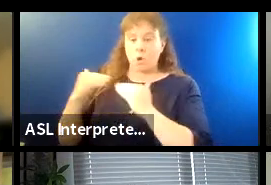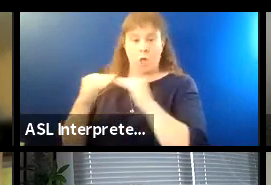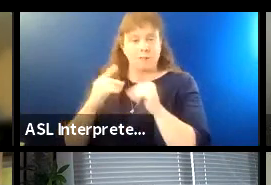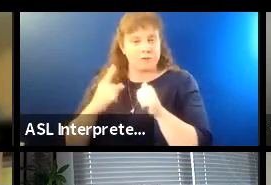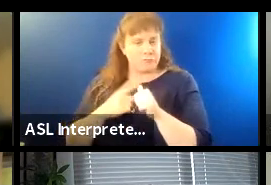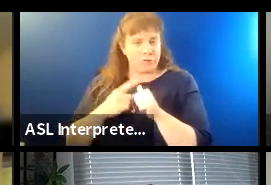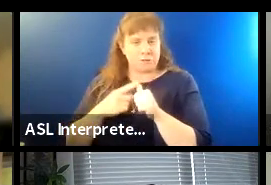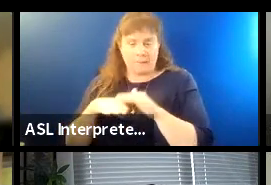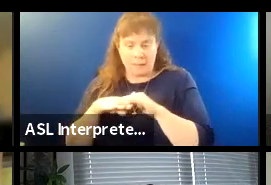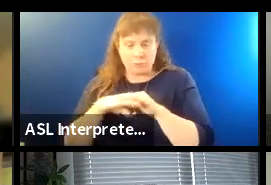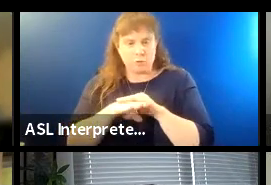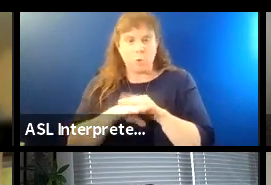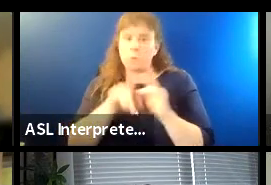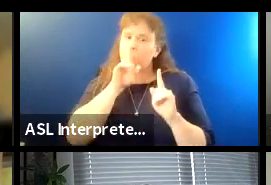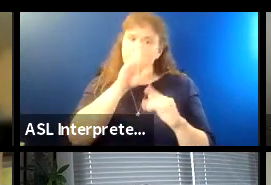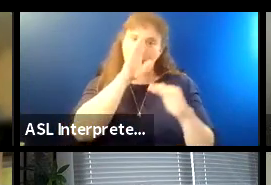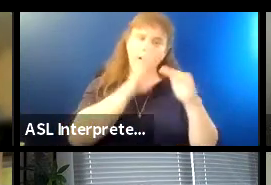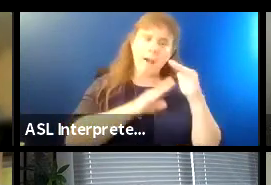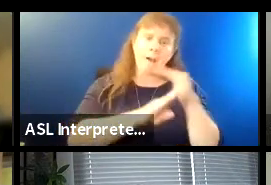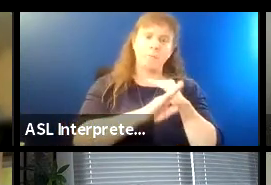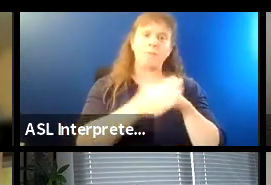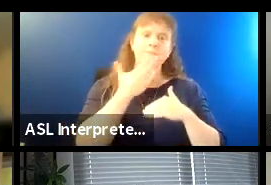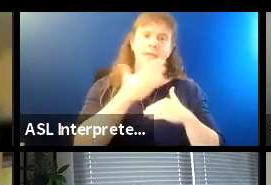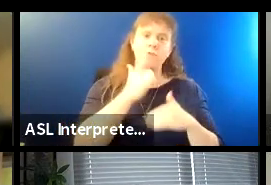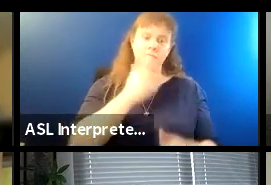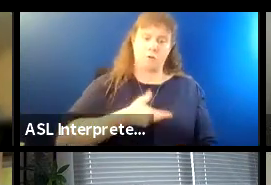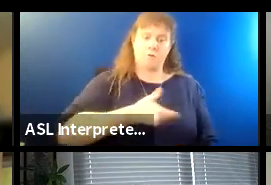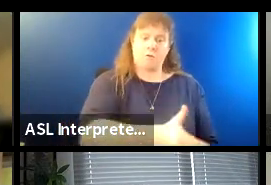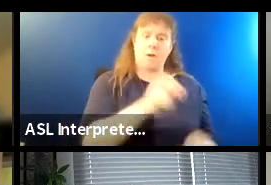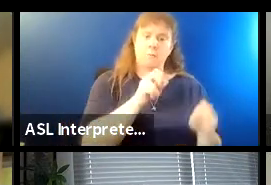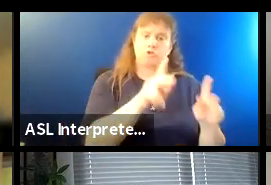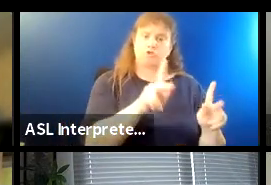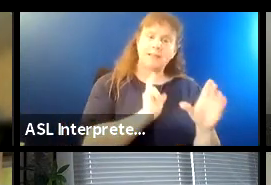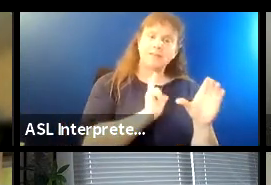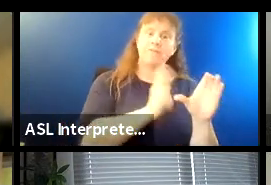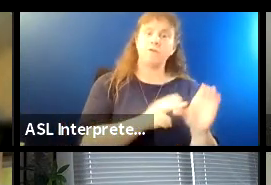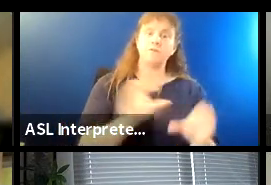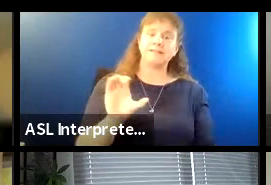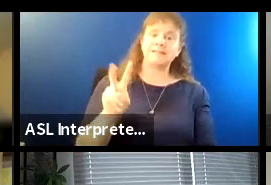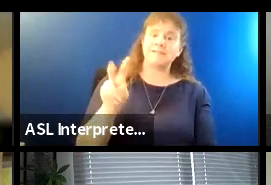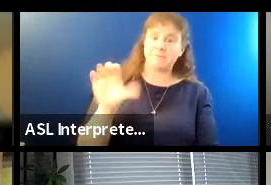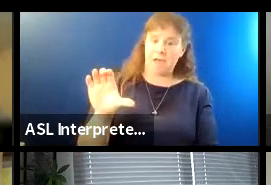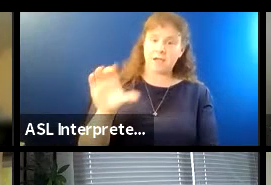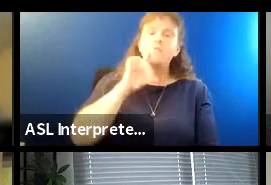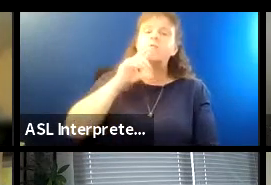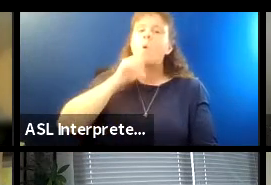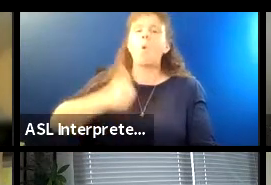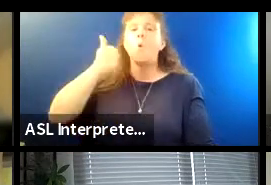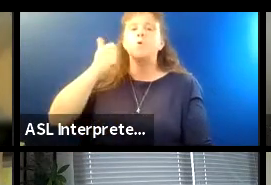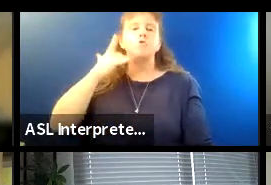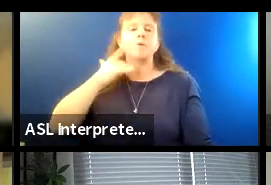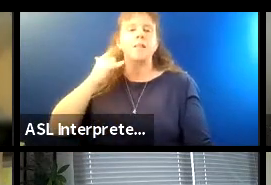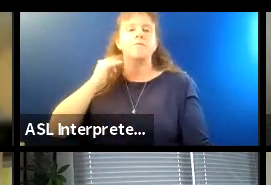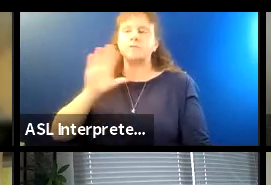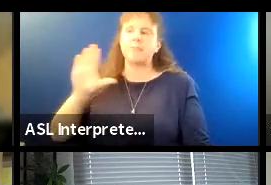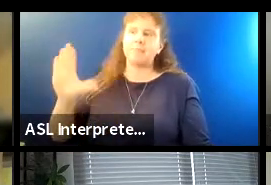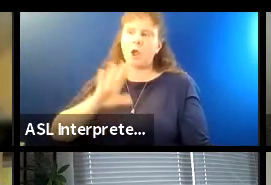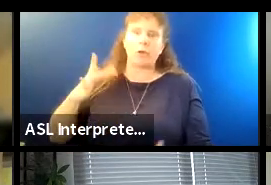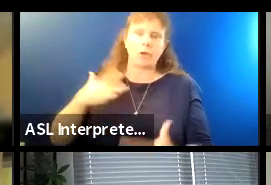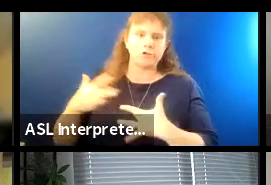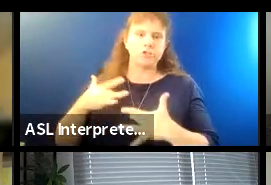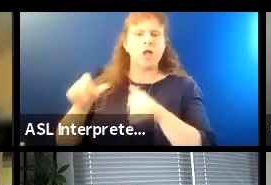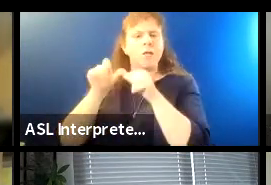and thankful for the opportunity to participate on the CVAC, to elevate the concerns of older Californians and those in long-term care